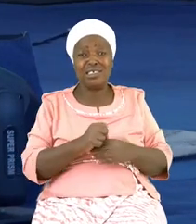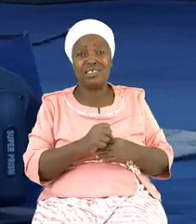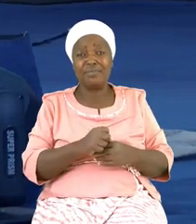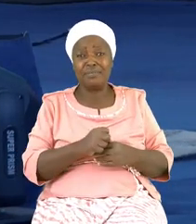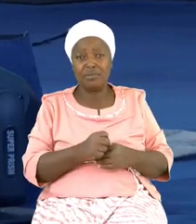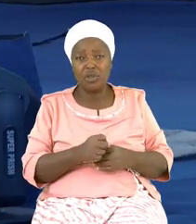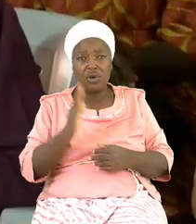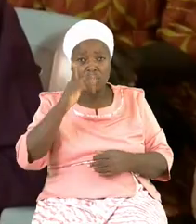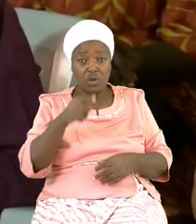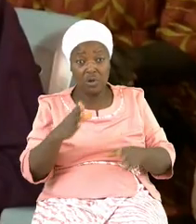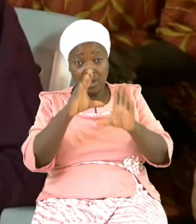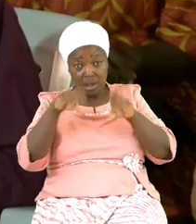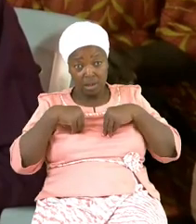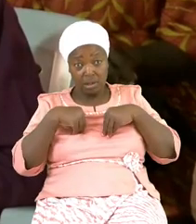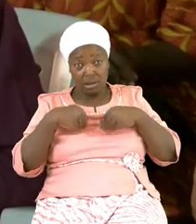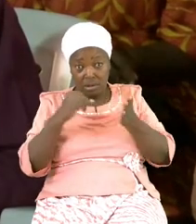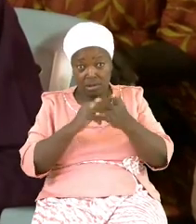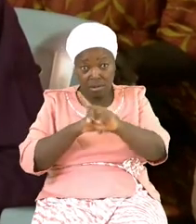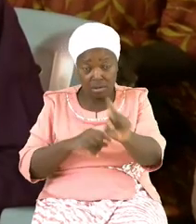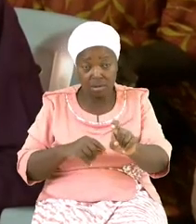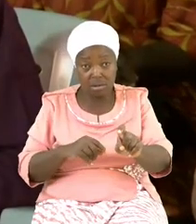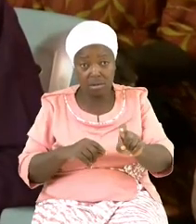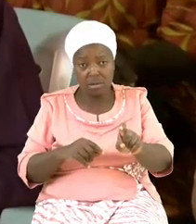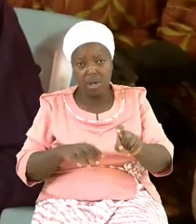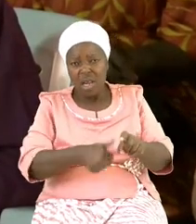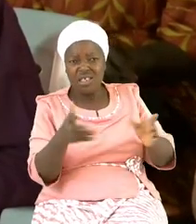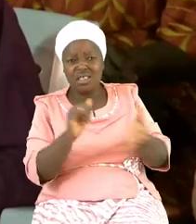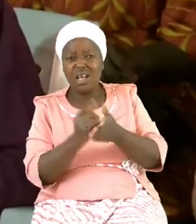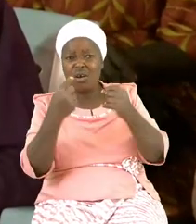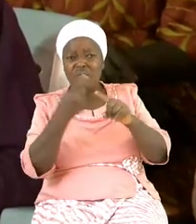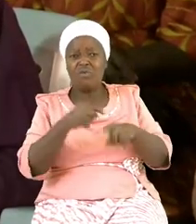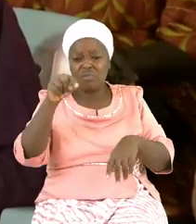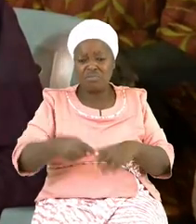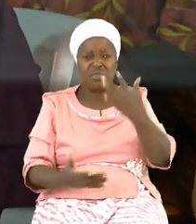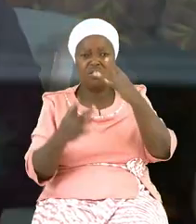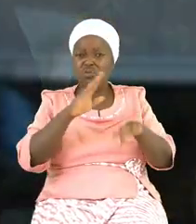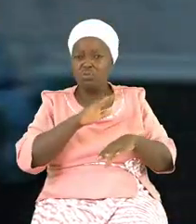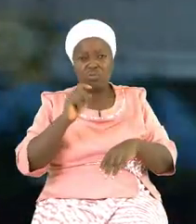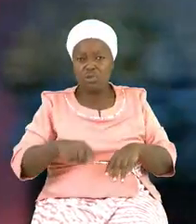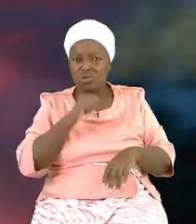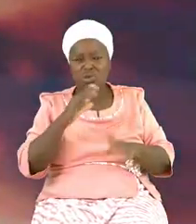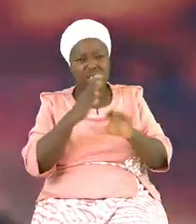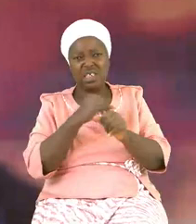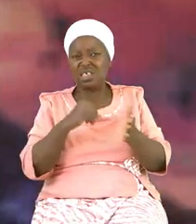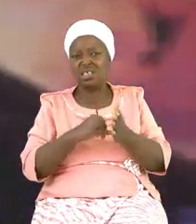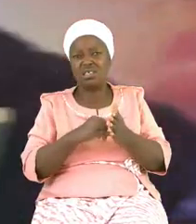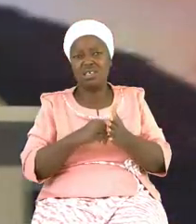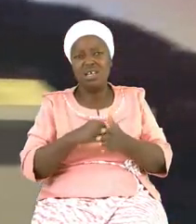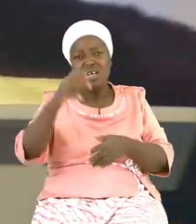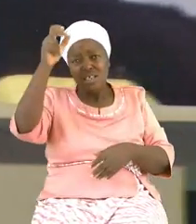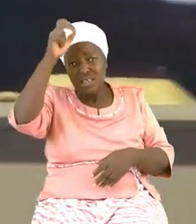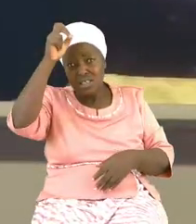take it? Whatever comes from hell, you shouldn't take. Lucifer was in